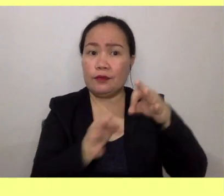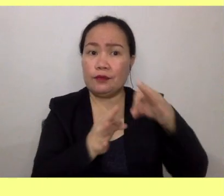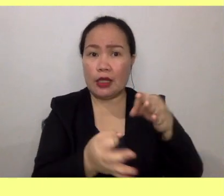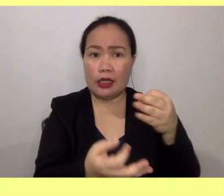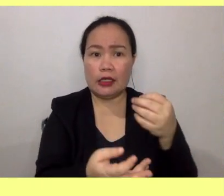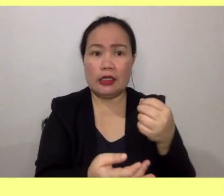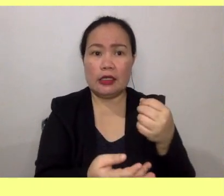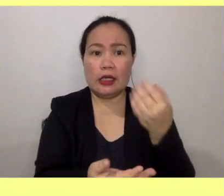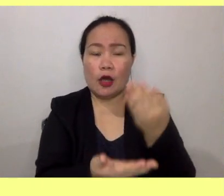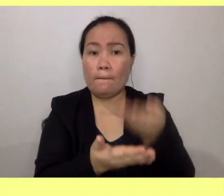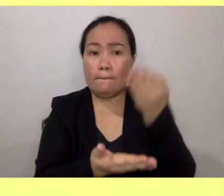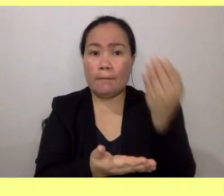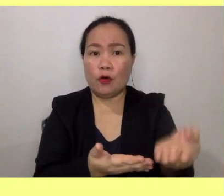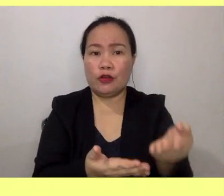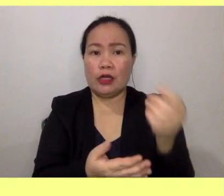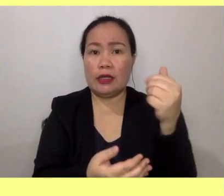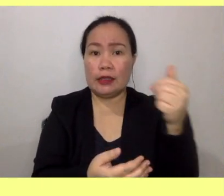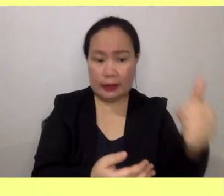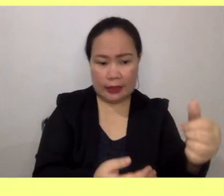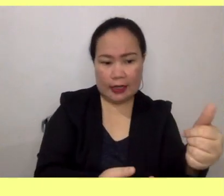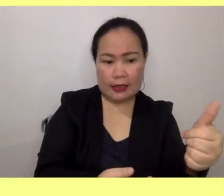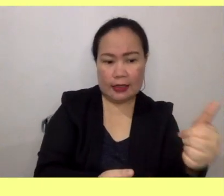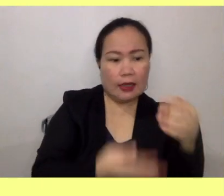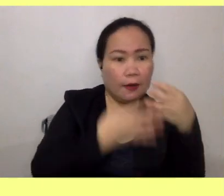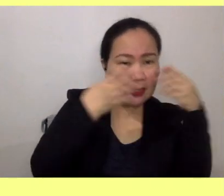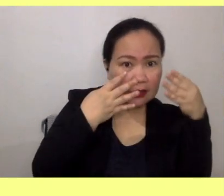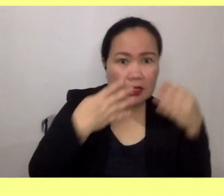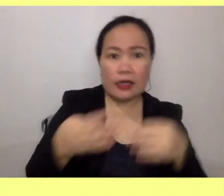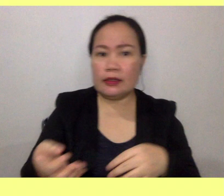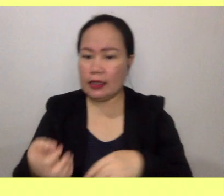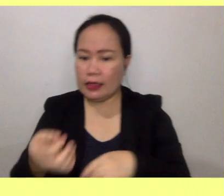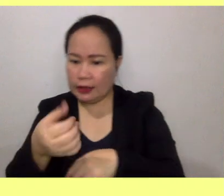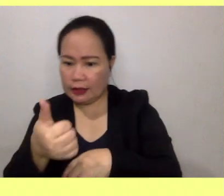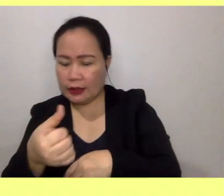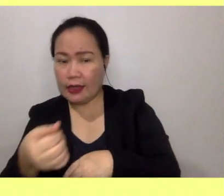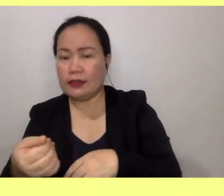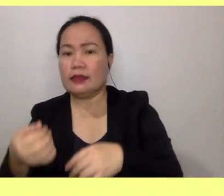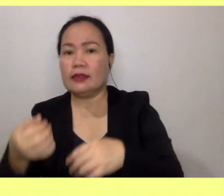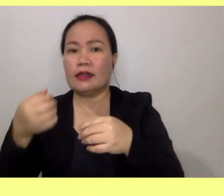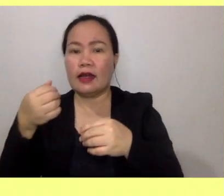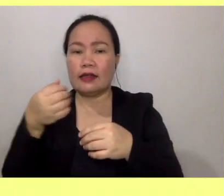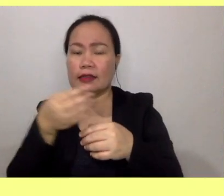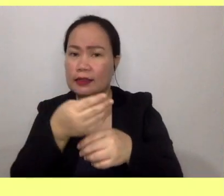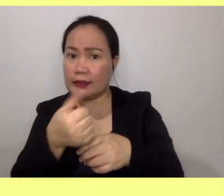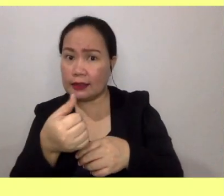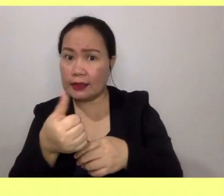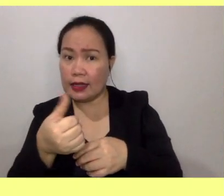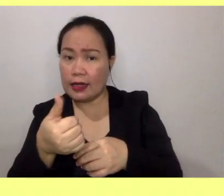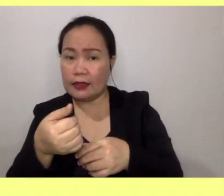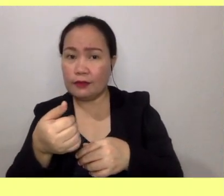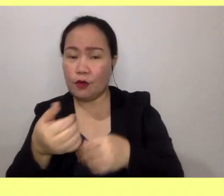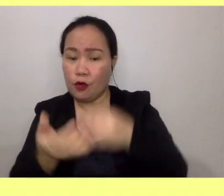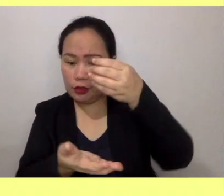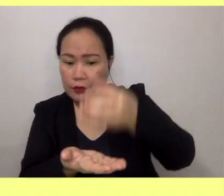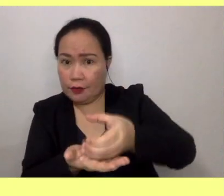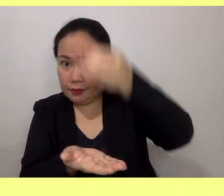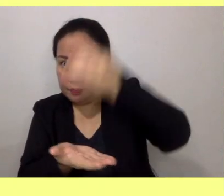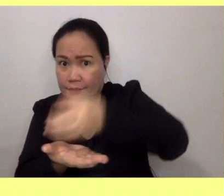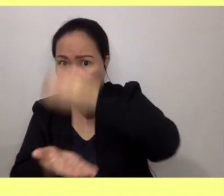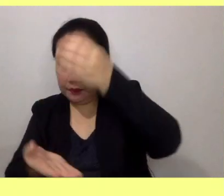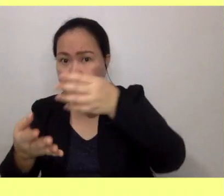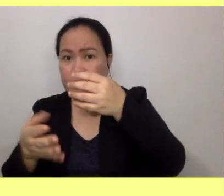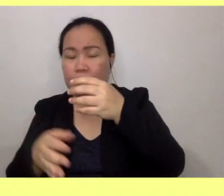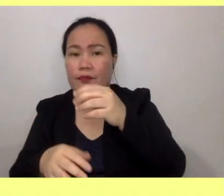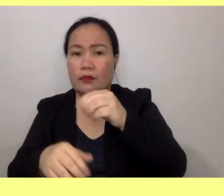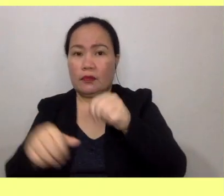kung bibili sila if they decided to buy 10 items each? Okay? So, again, our representation, X and Y,